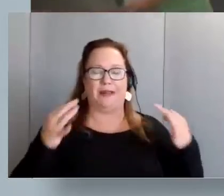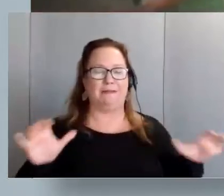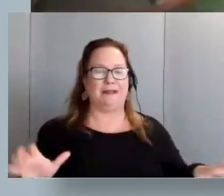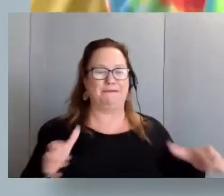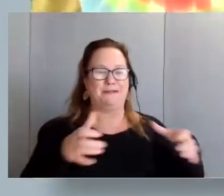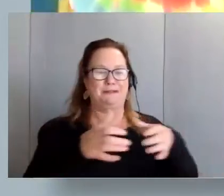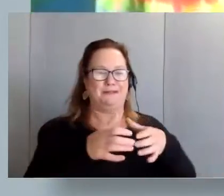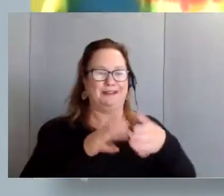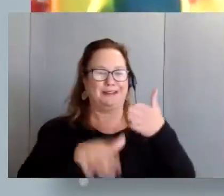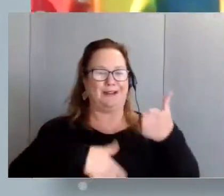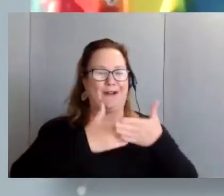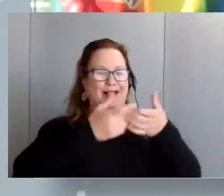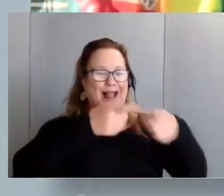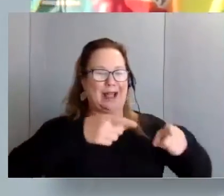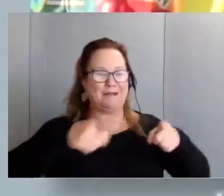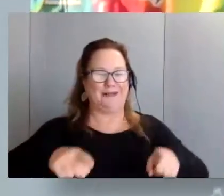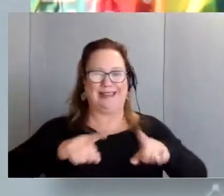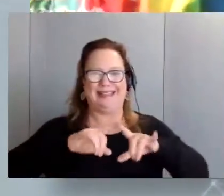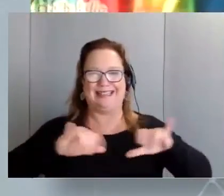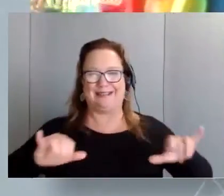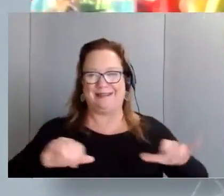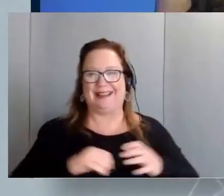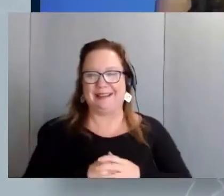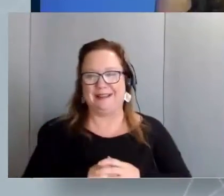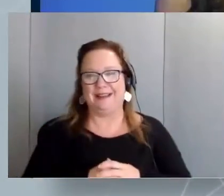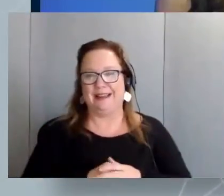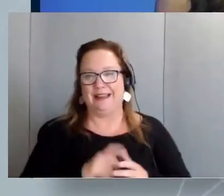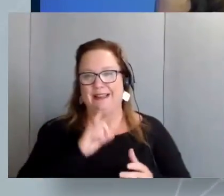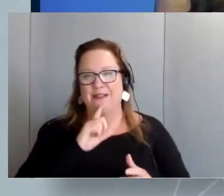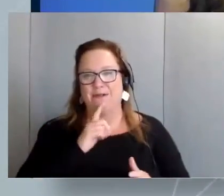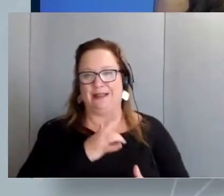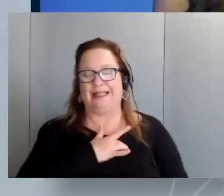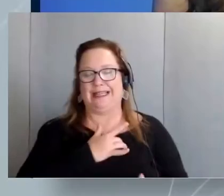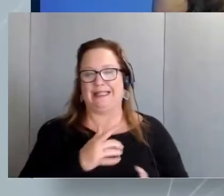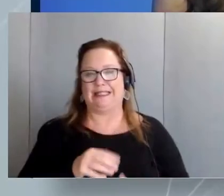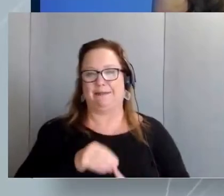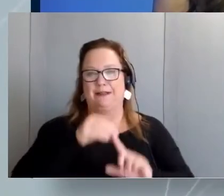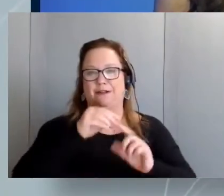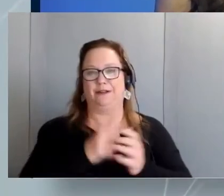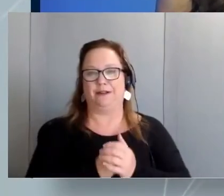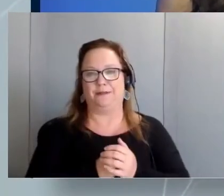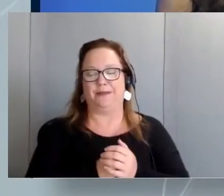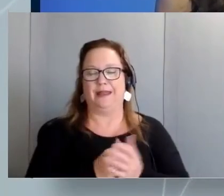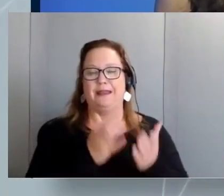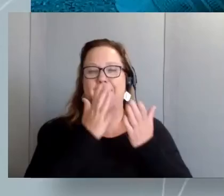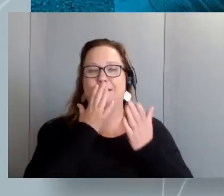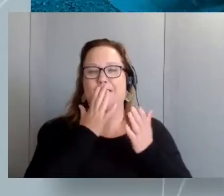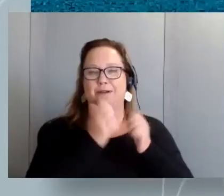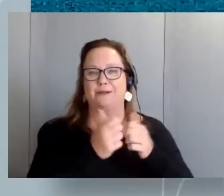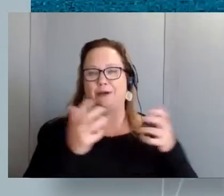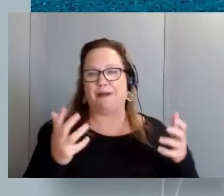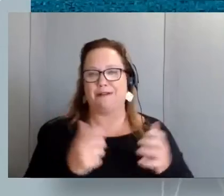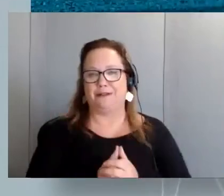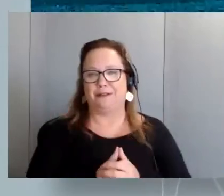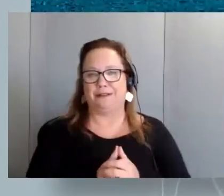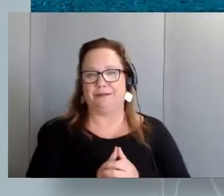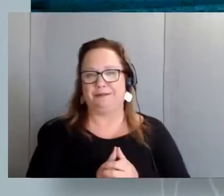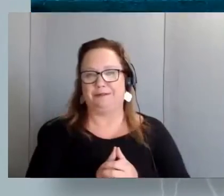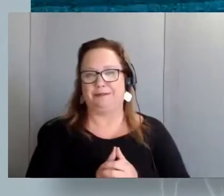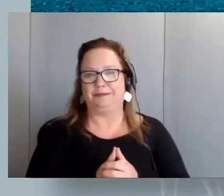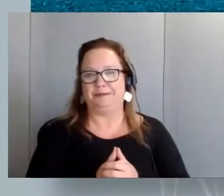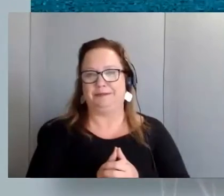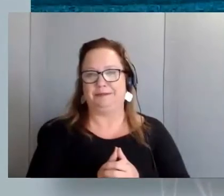all occurring in the same place. Right. That's very special. Matt and Dr. Jensen, thank you so much.